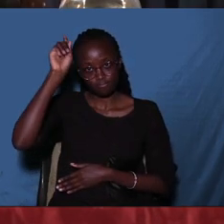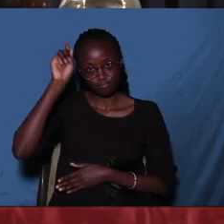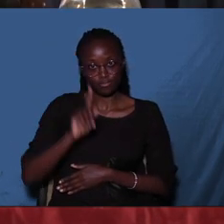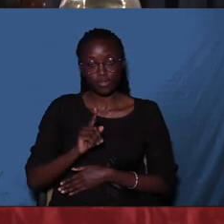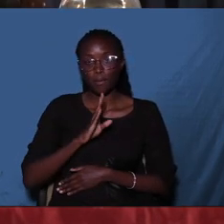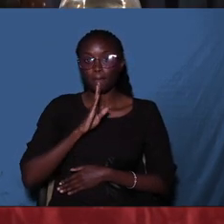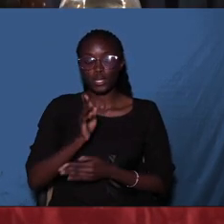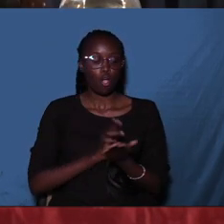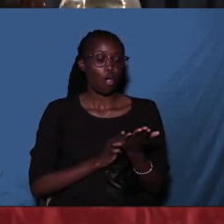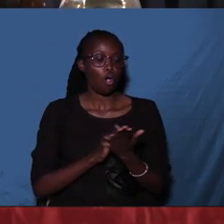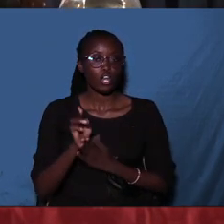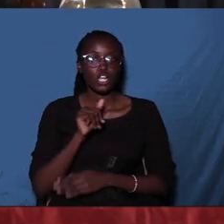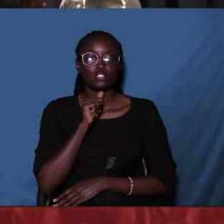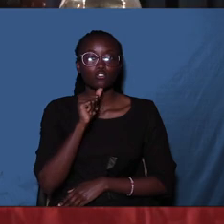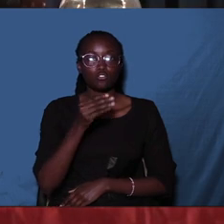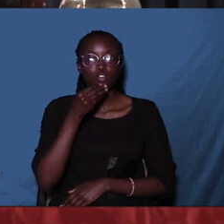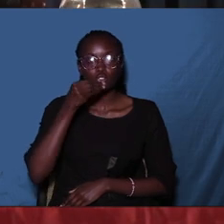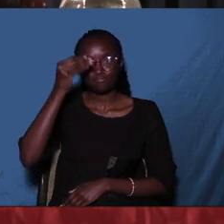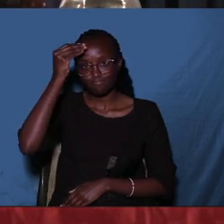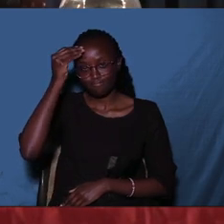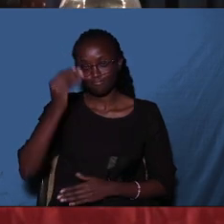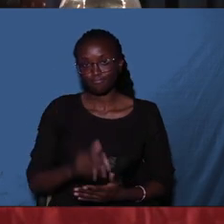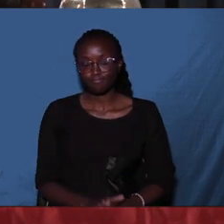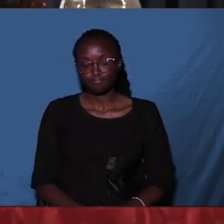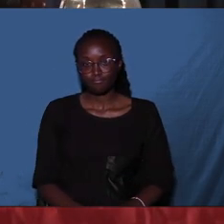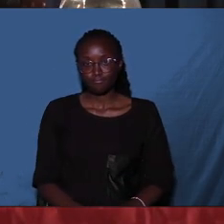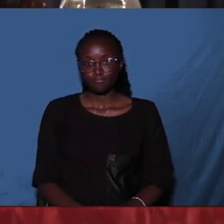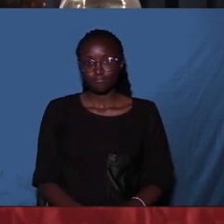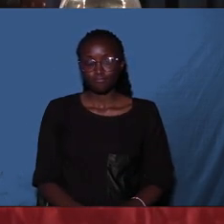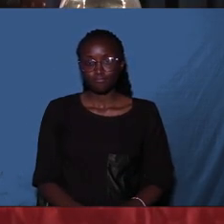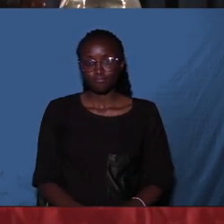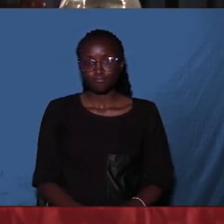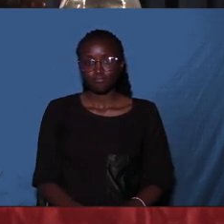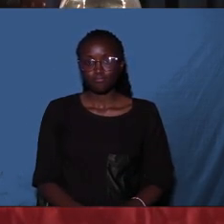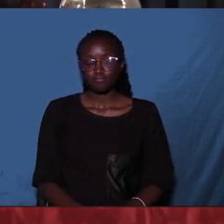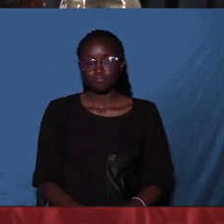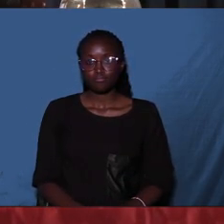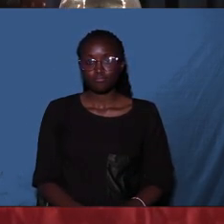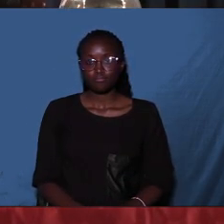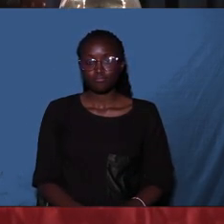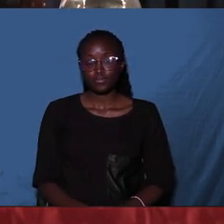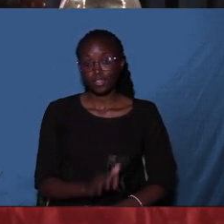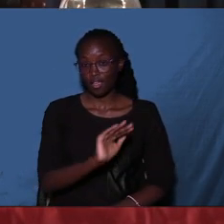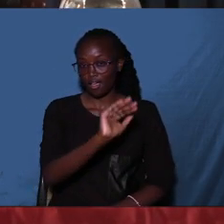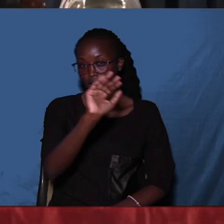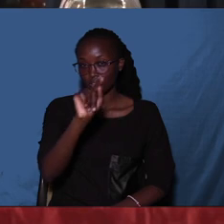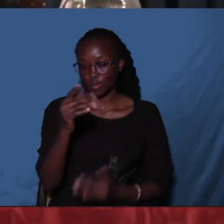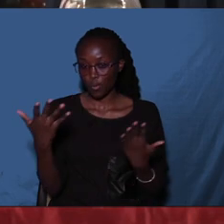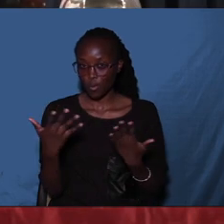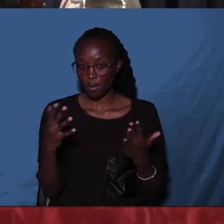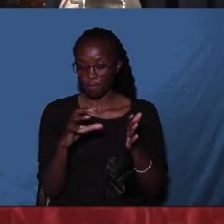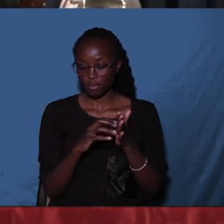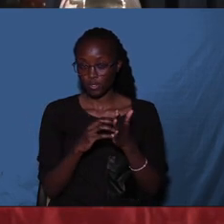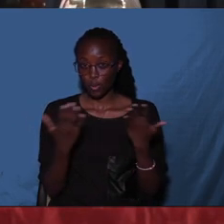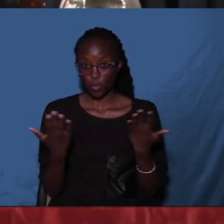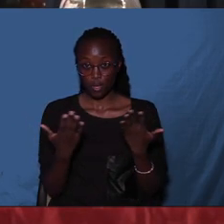not duplicates, not duplicates suffering from duplicity. Which side are you? Are you the